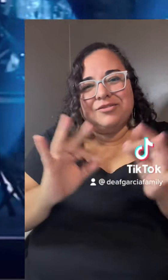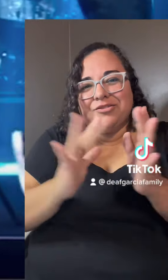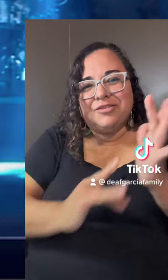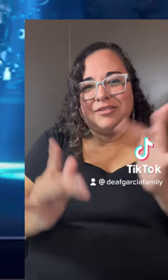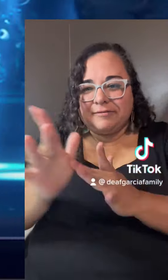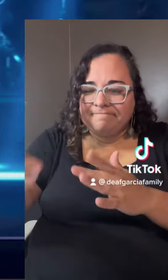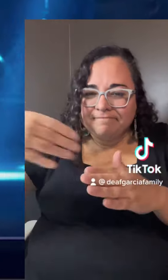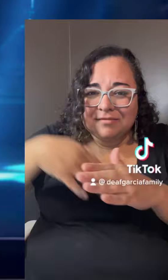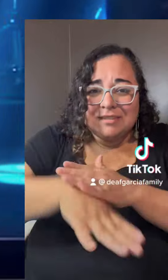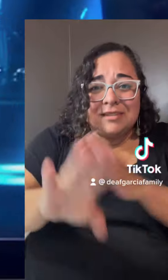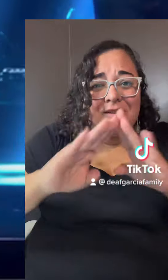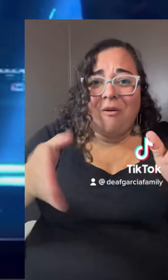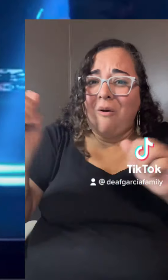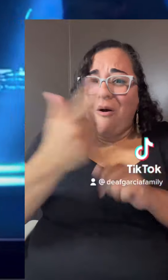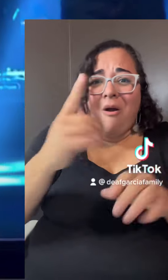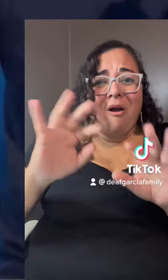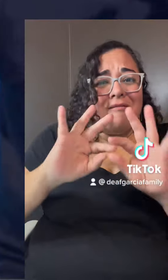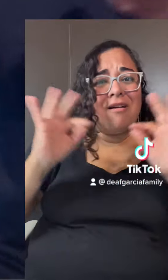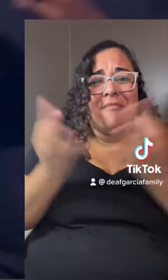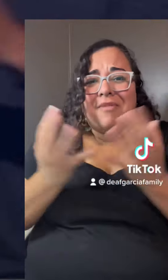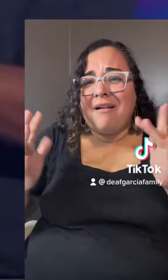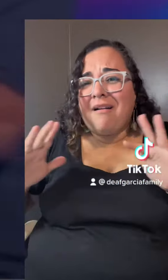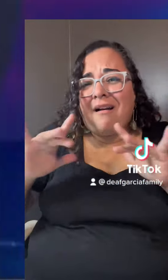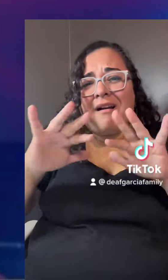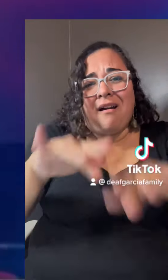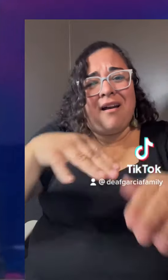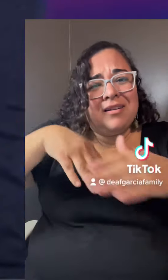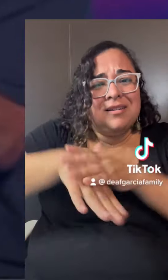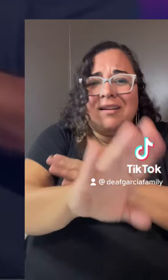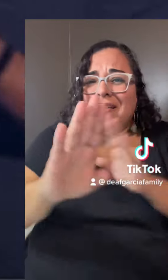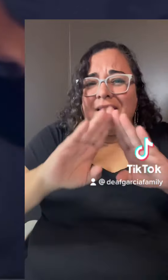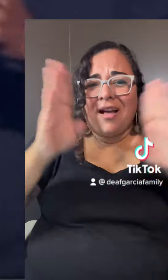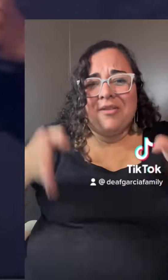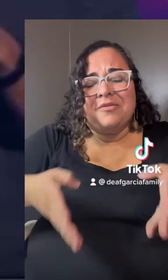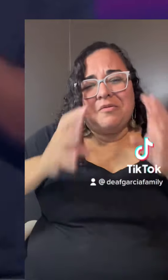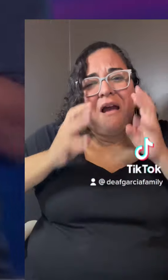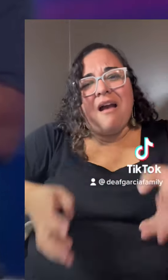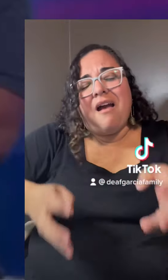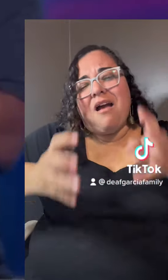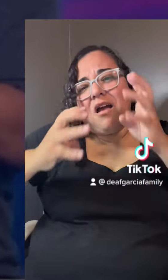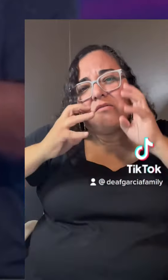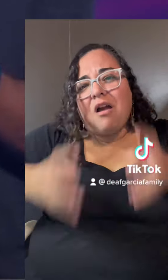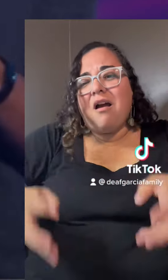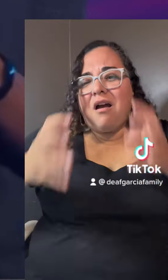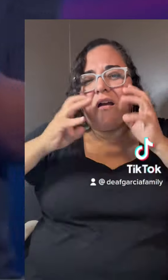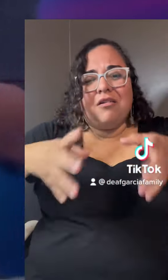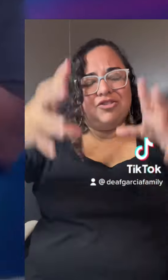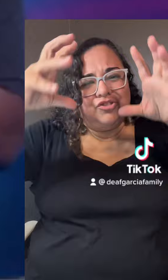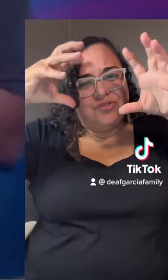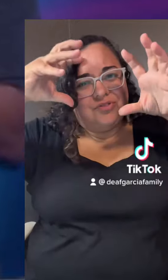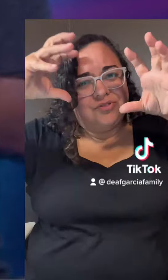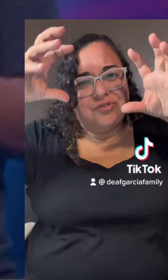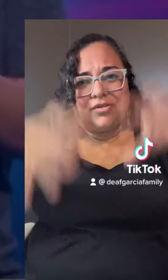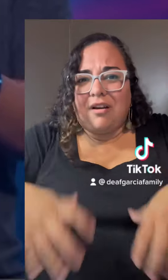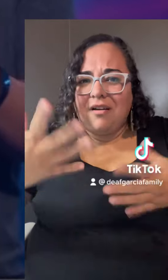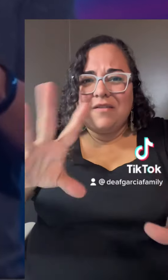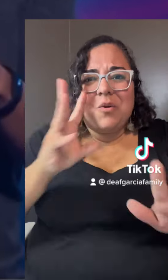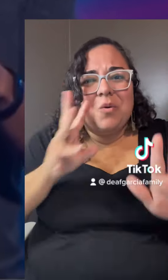family members rush into the house and they are just crying because they can't believe what they just